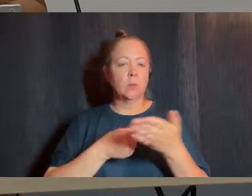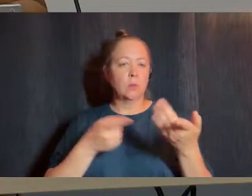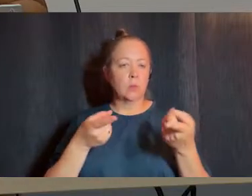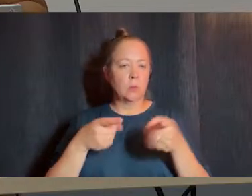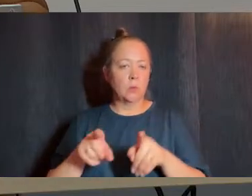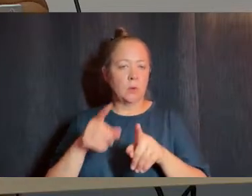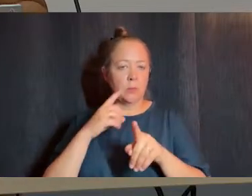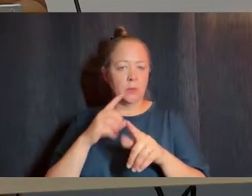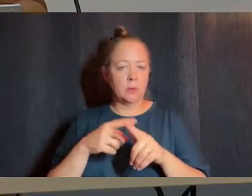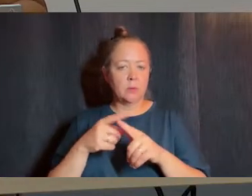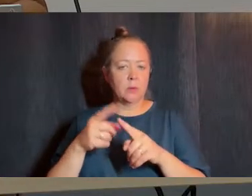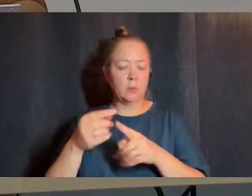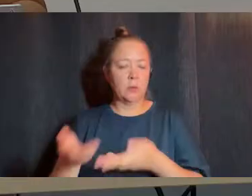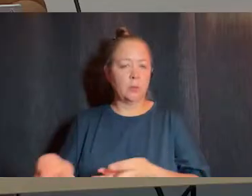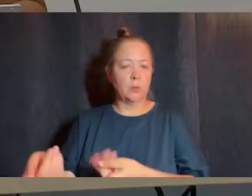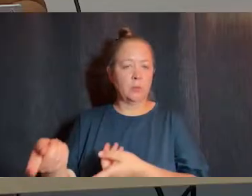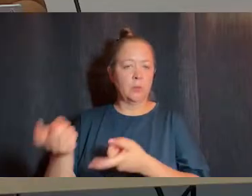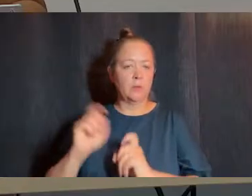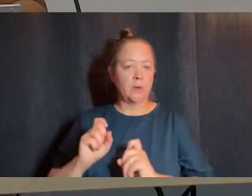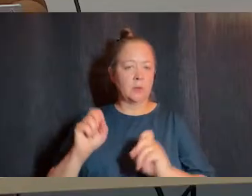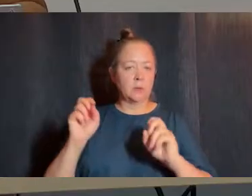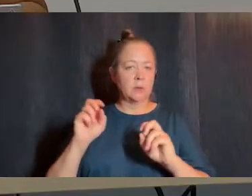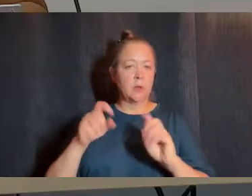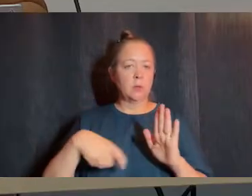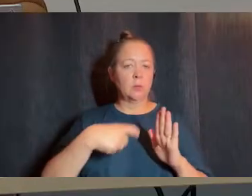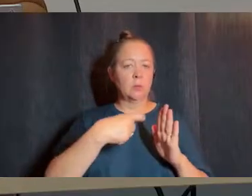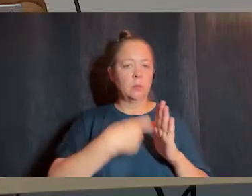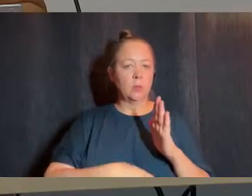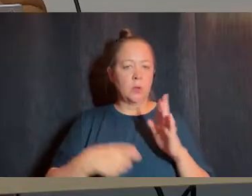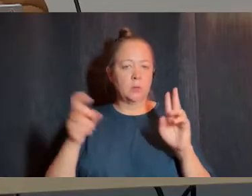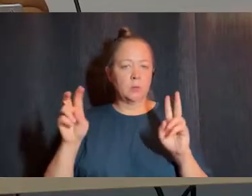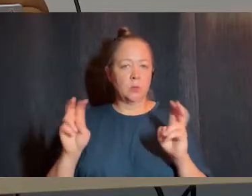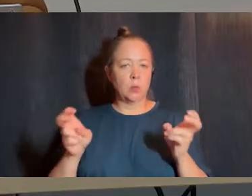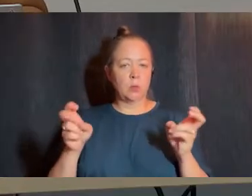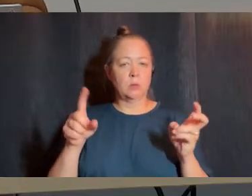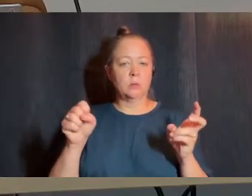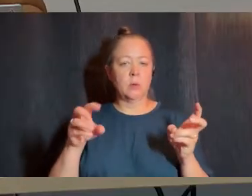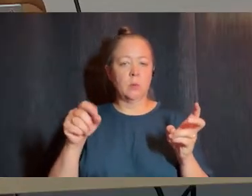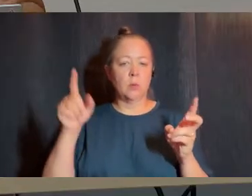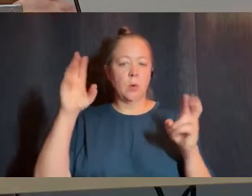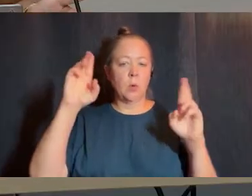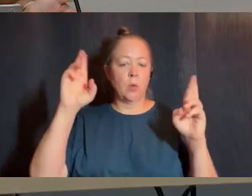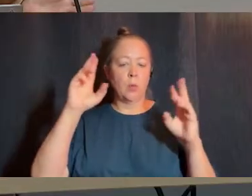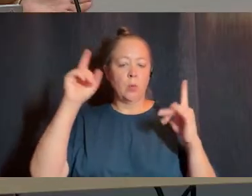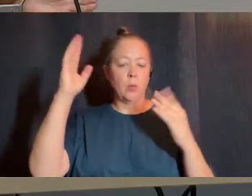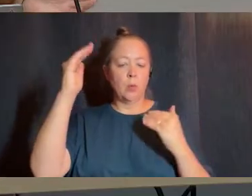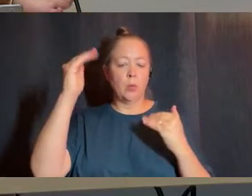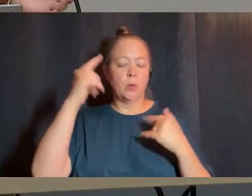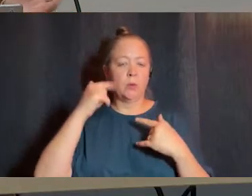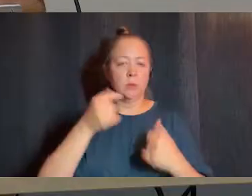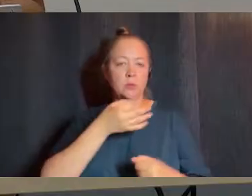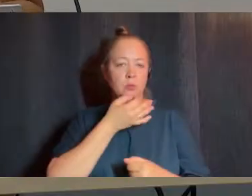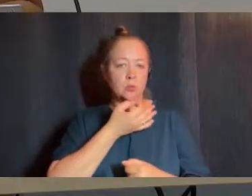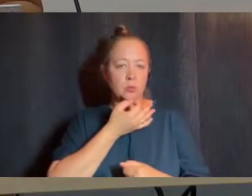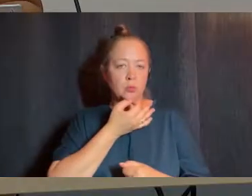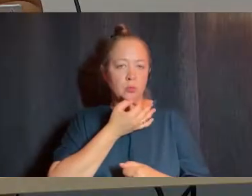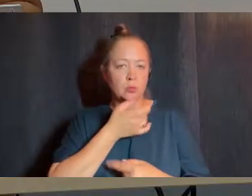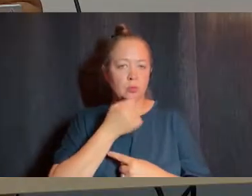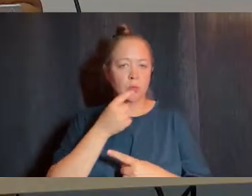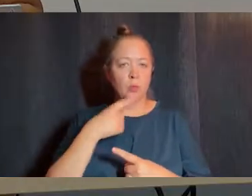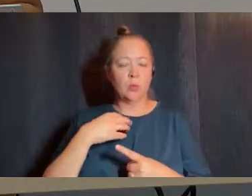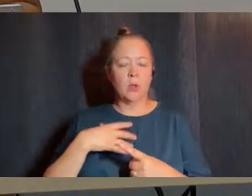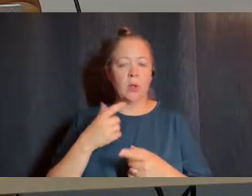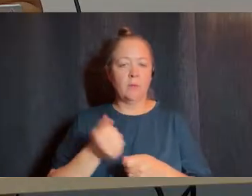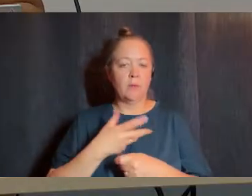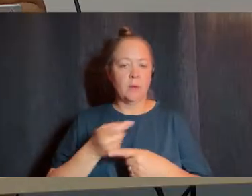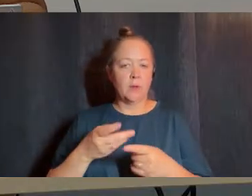soon on that to have everything repaired and back up and running properly. And finally, CDBG, the Boyd